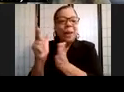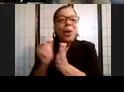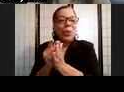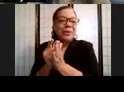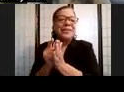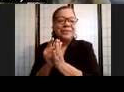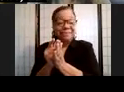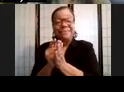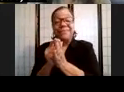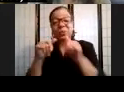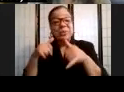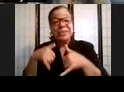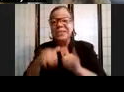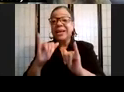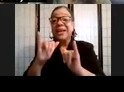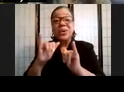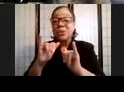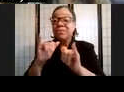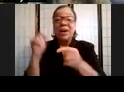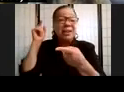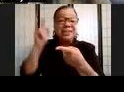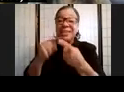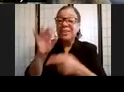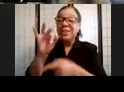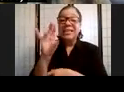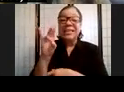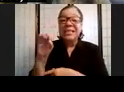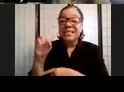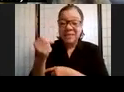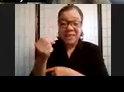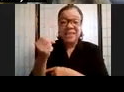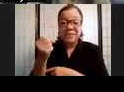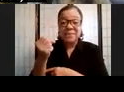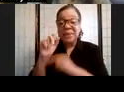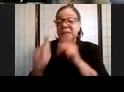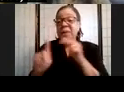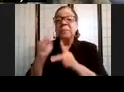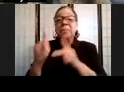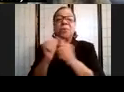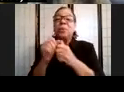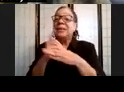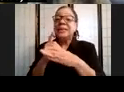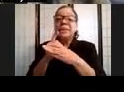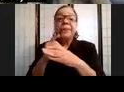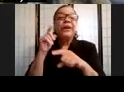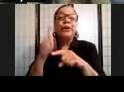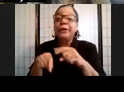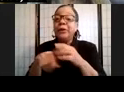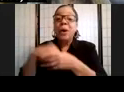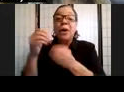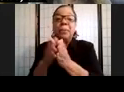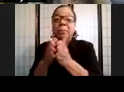were still in effect until the 1970s. People with disabilities could not go out in